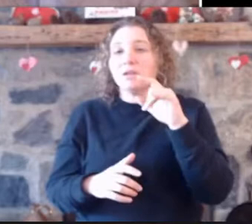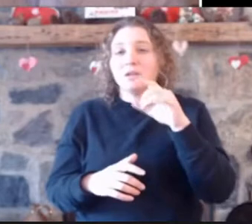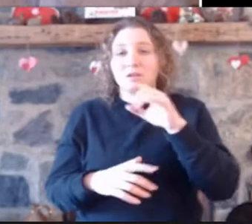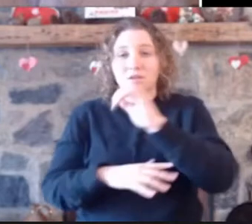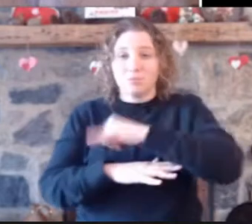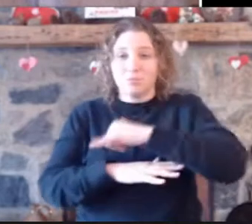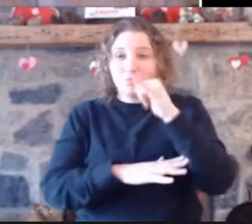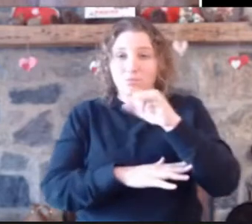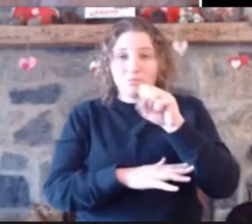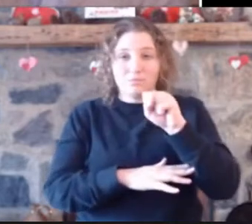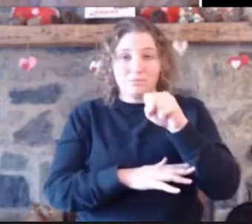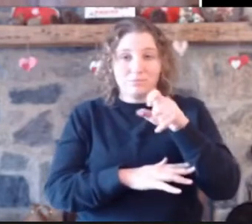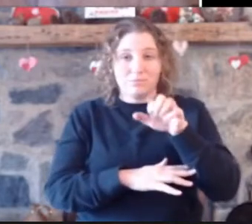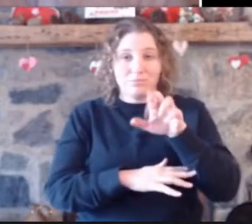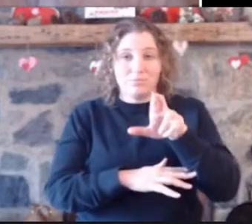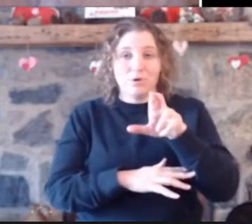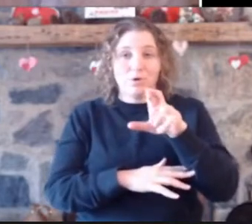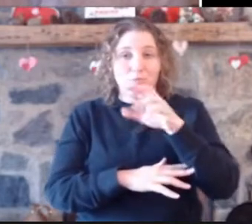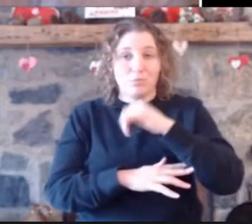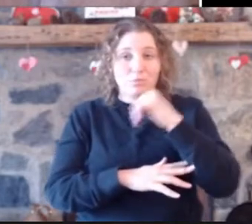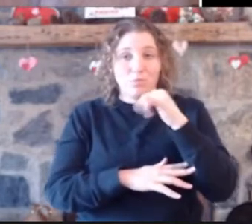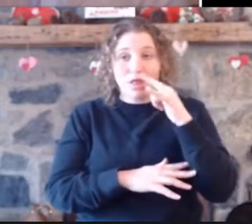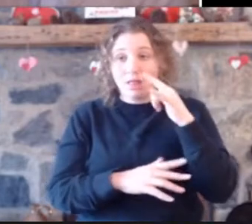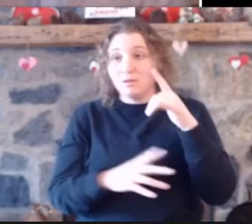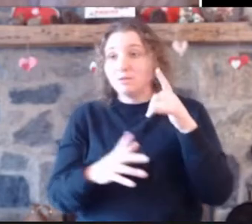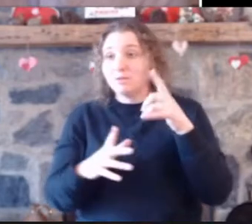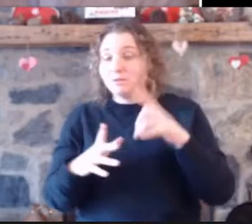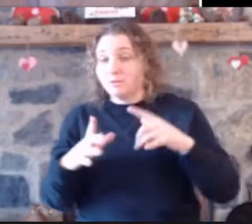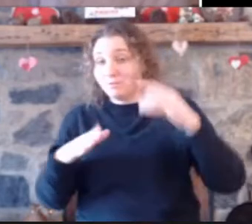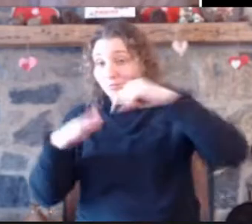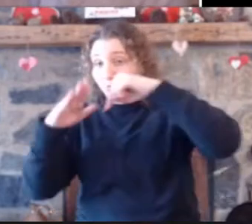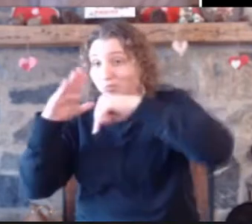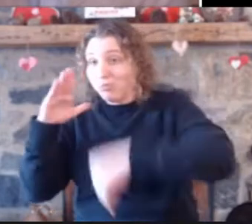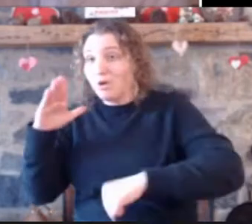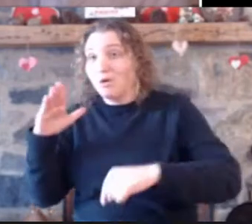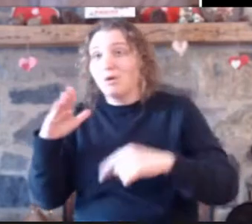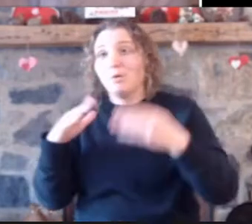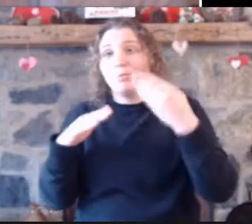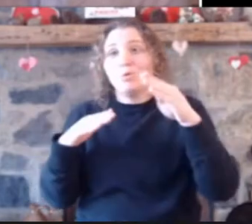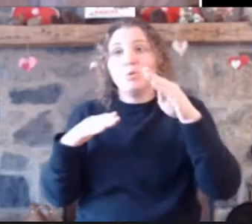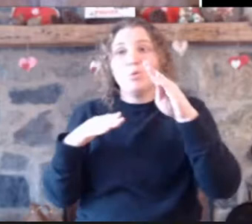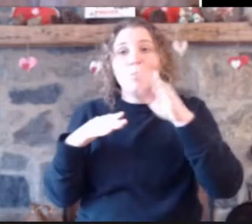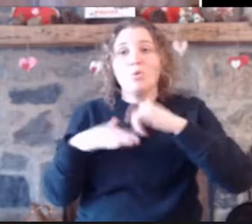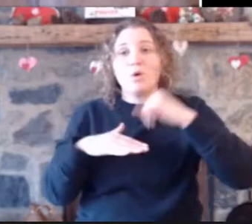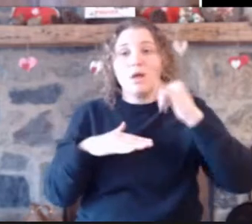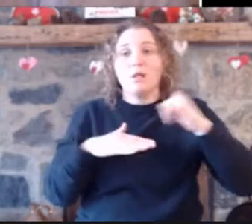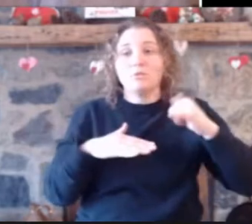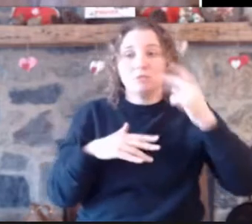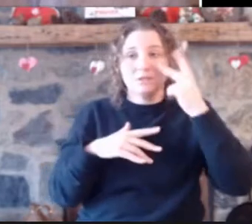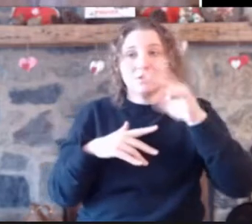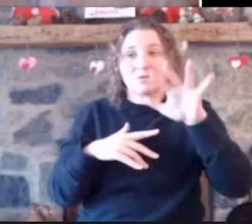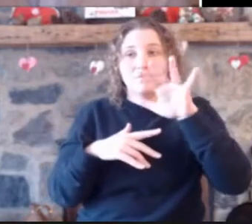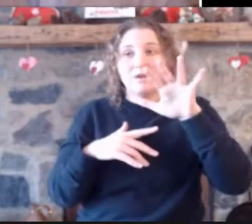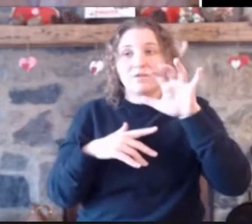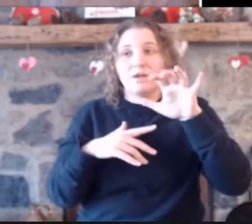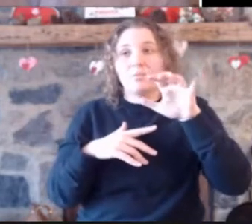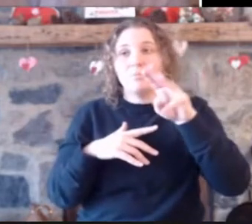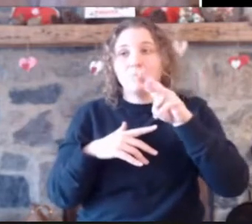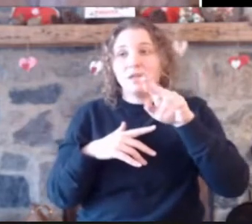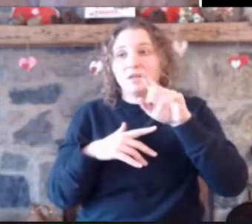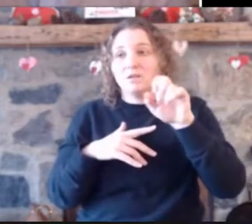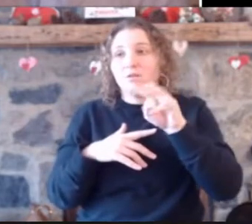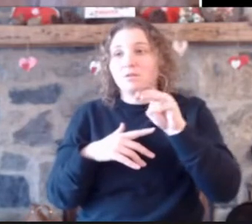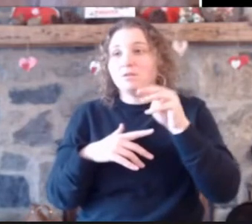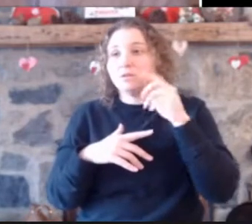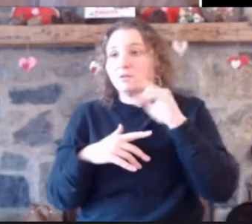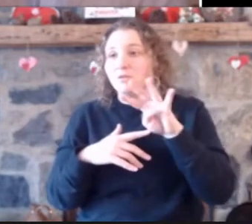cuts, because now we know that they're fighting. We've seen it on film. Here's where the blue whales are, about 500 meters or so. Here's where the Alvin sub is, about